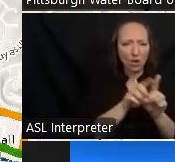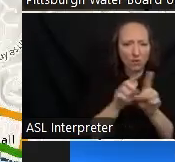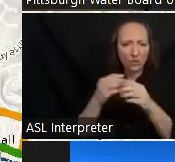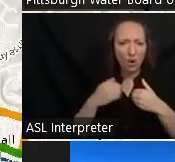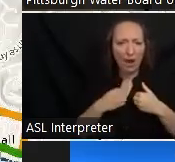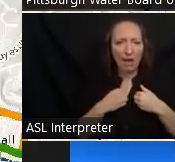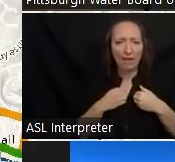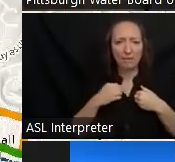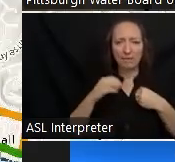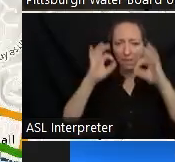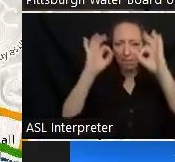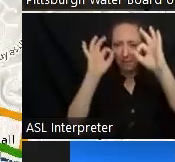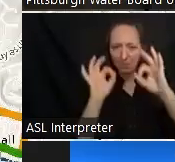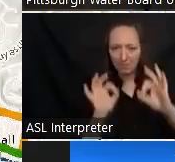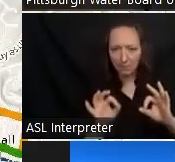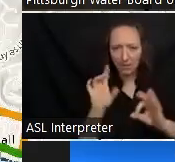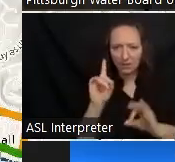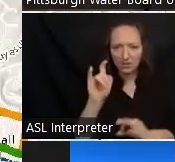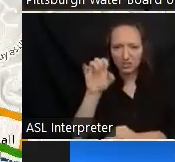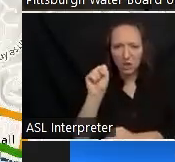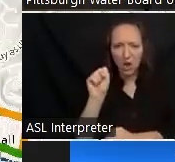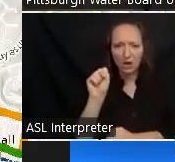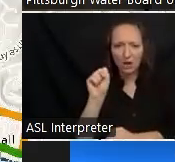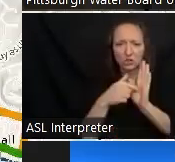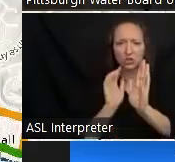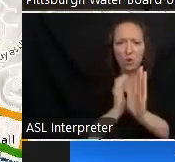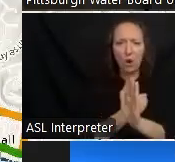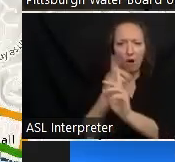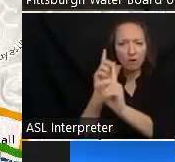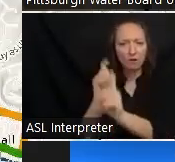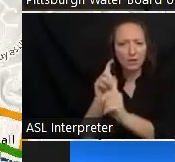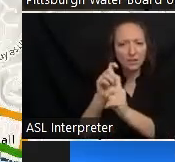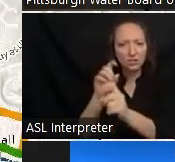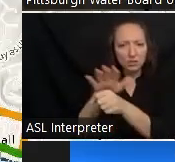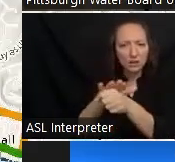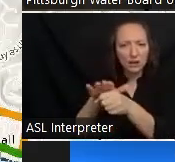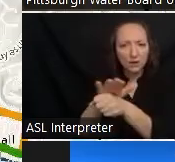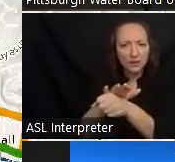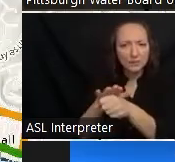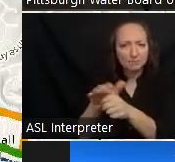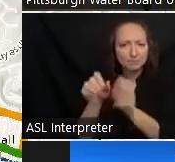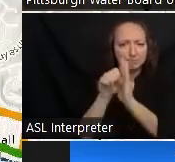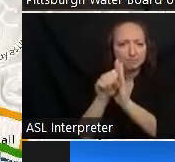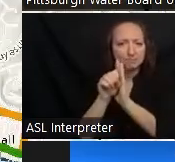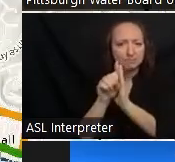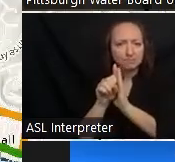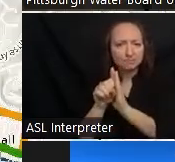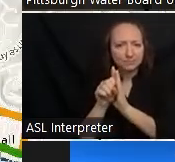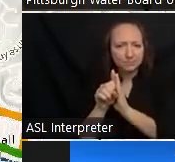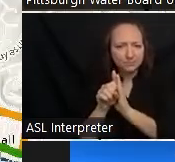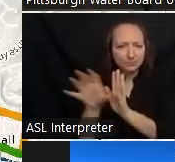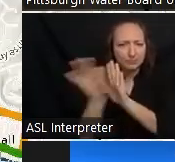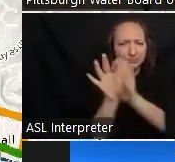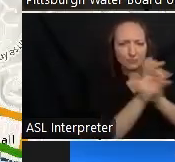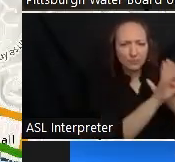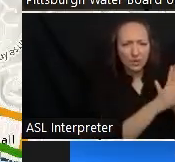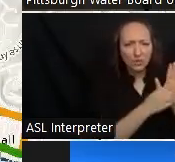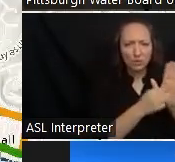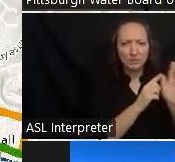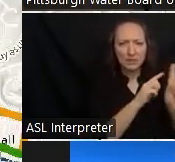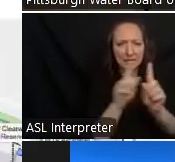can readily access, such as some dedicated sampling taps, police or fire stations, or various public